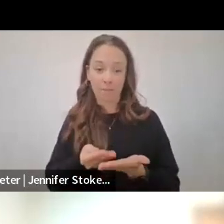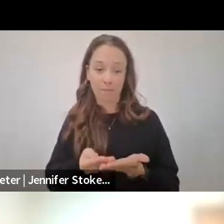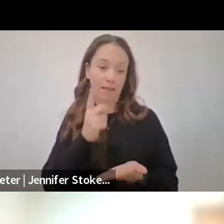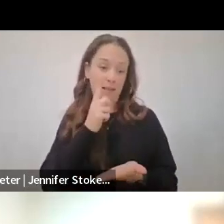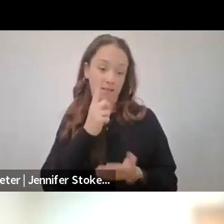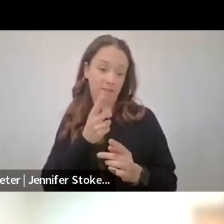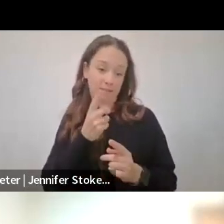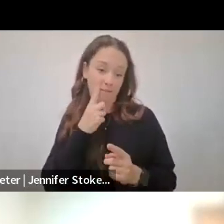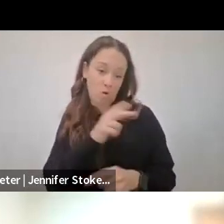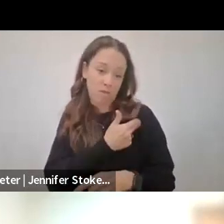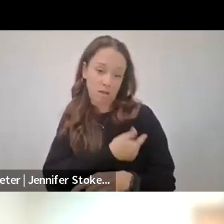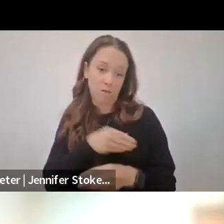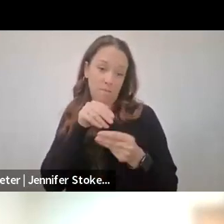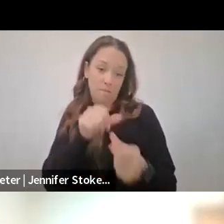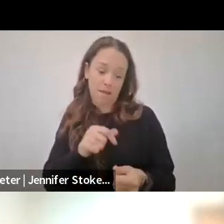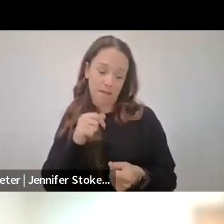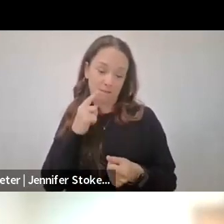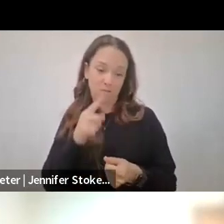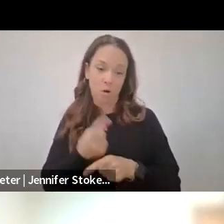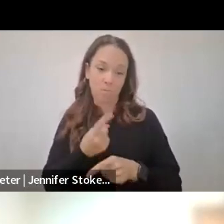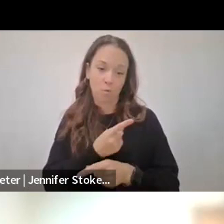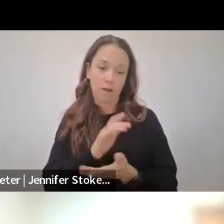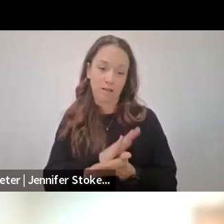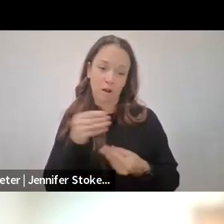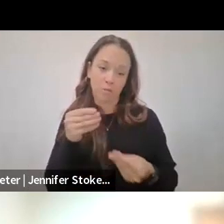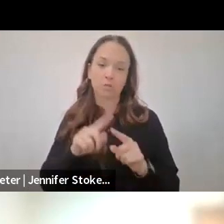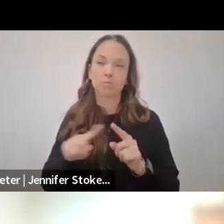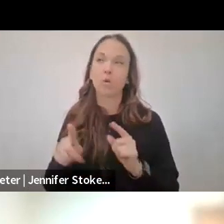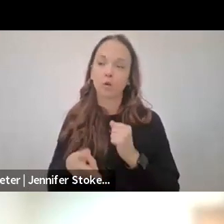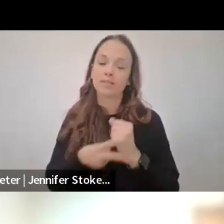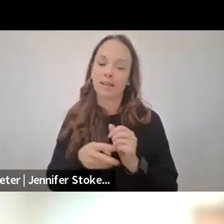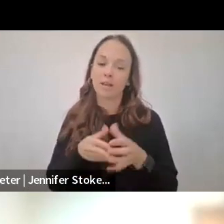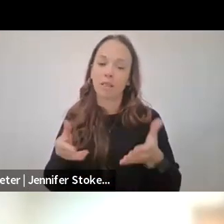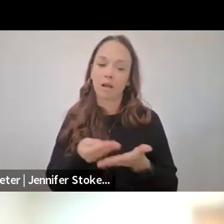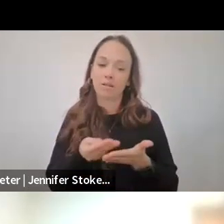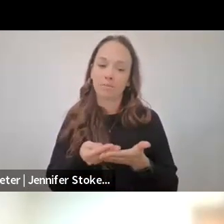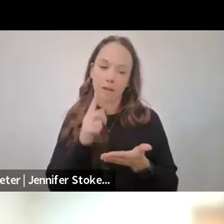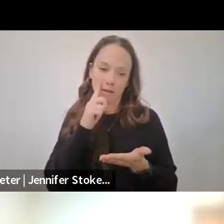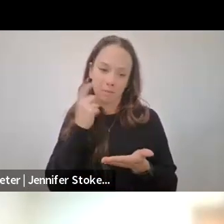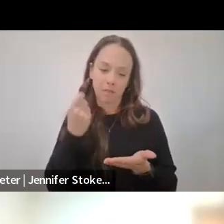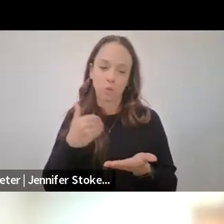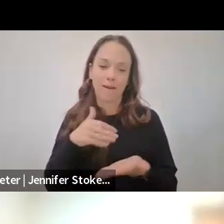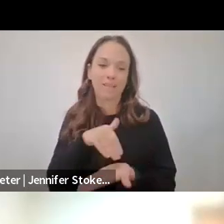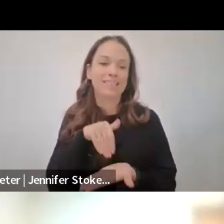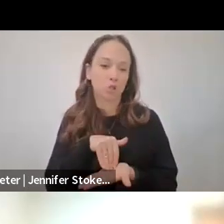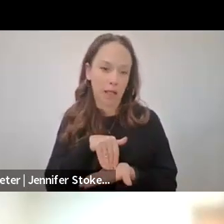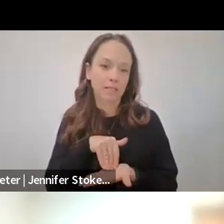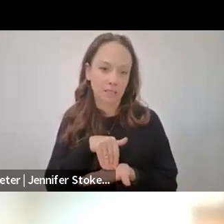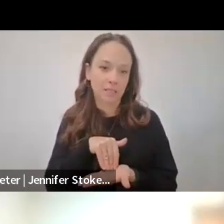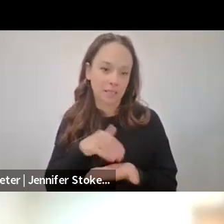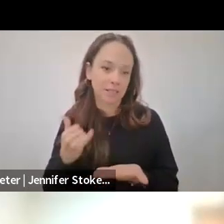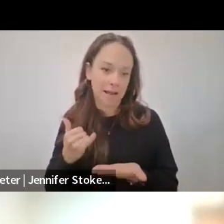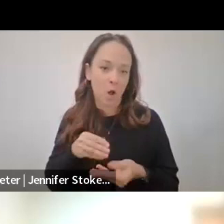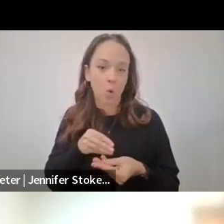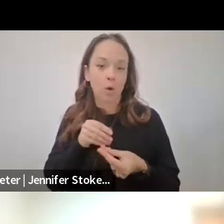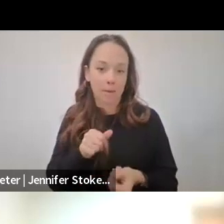document translation, we're in fact saving the health system a lot of money by having it centralized, by paying for it out